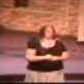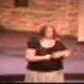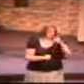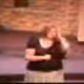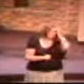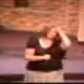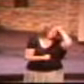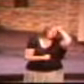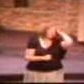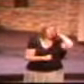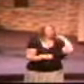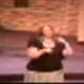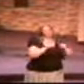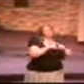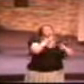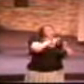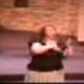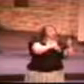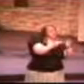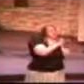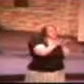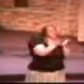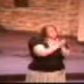but please read the book of Revelation